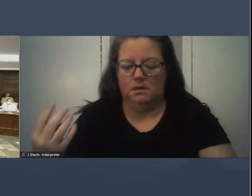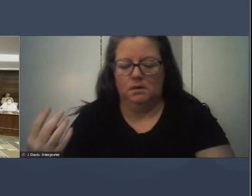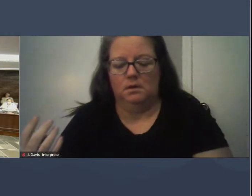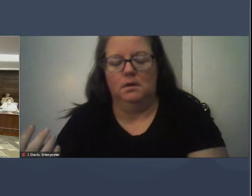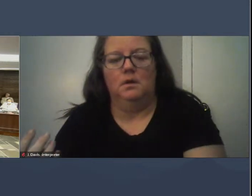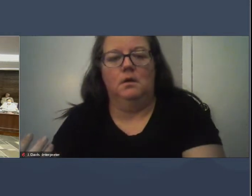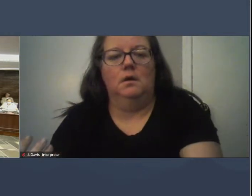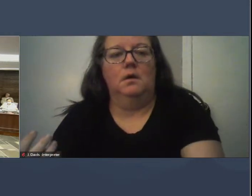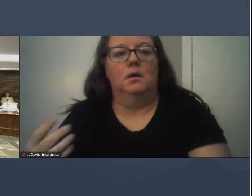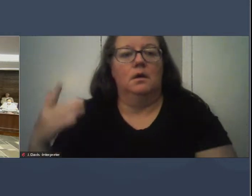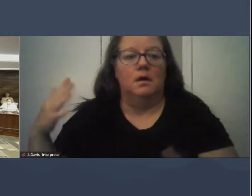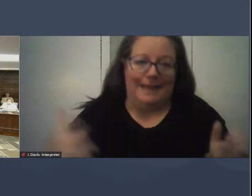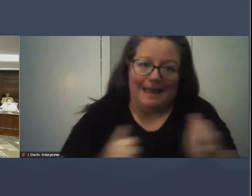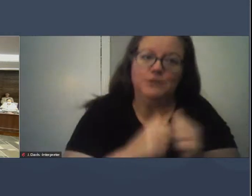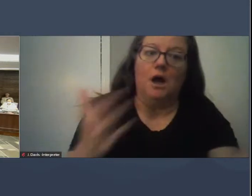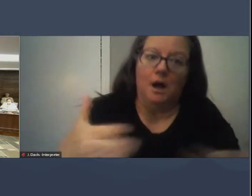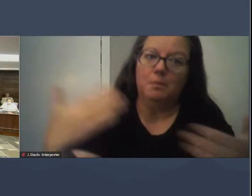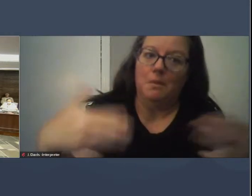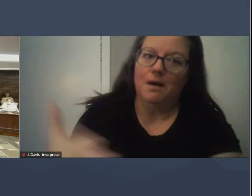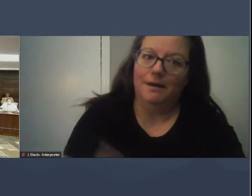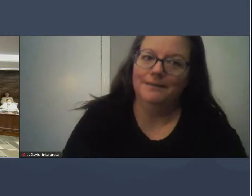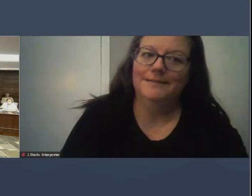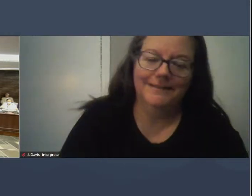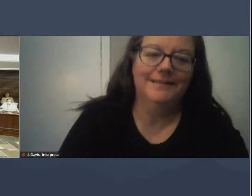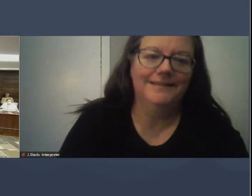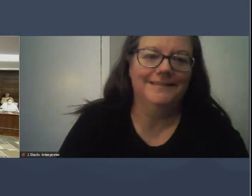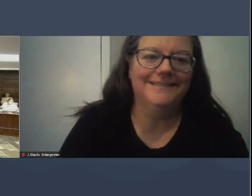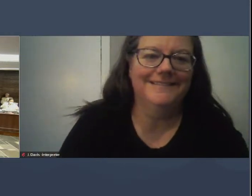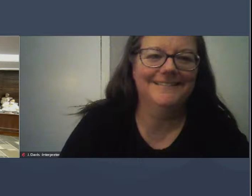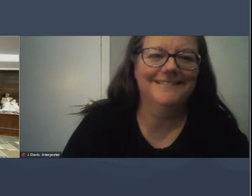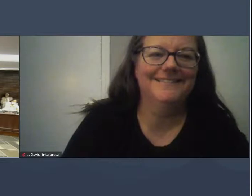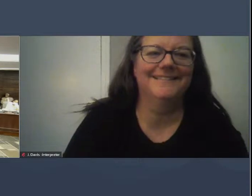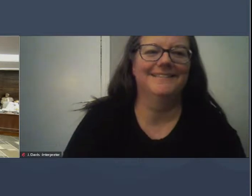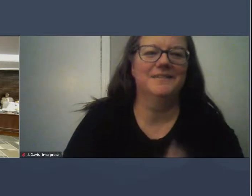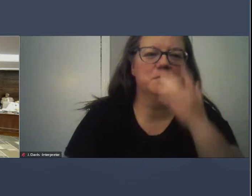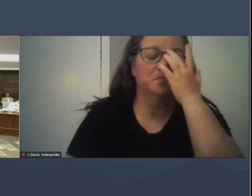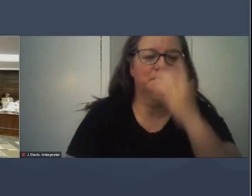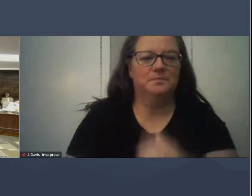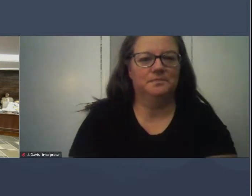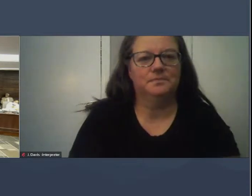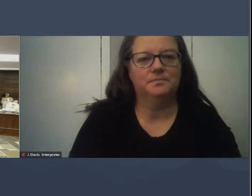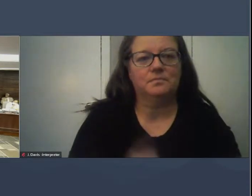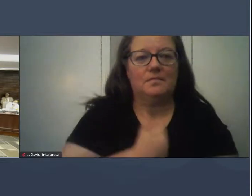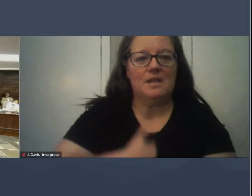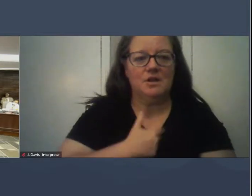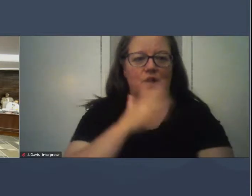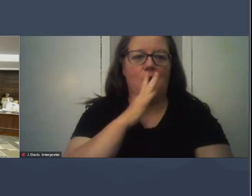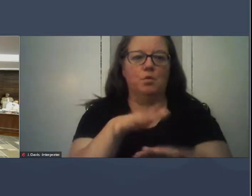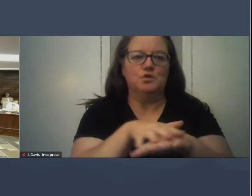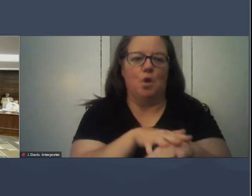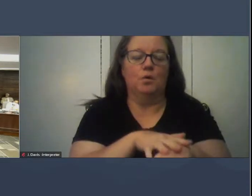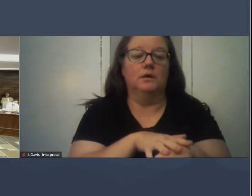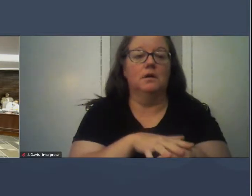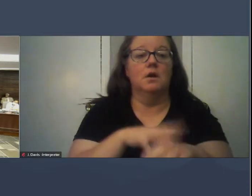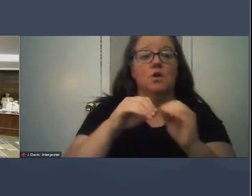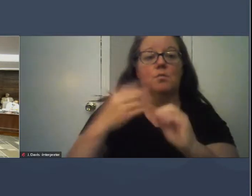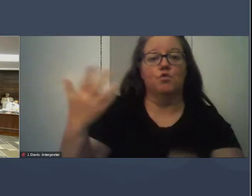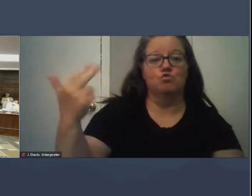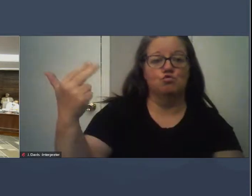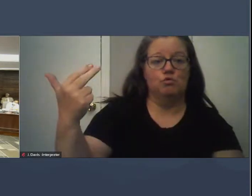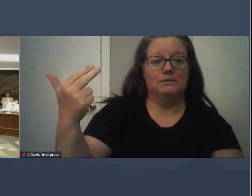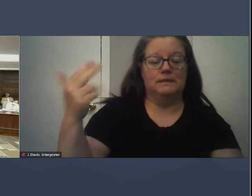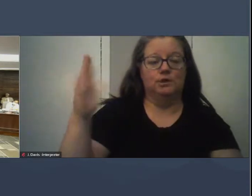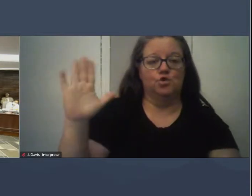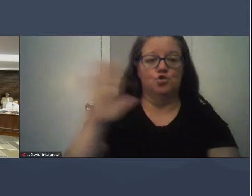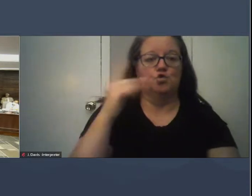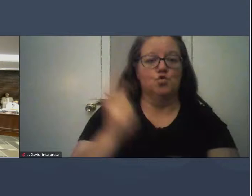Catch up. What the other one? All right, sorry, go ahead. No. Sorry, guys, I'll slow down. So that is item 13 in your